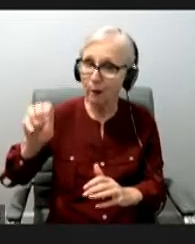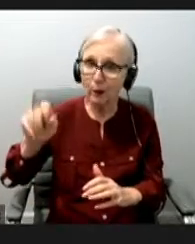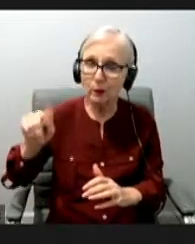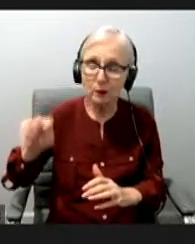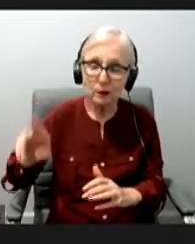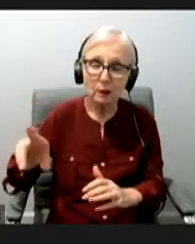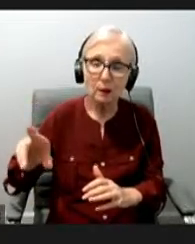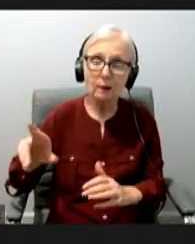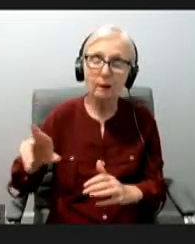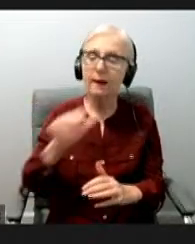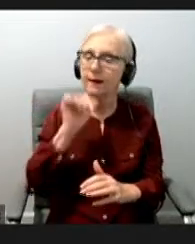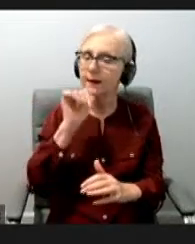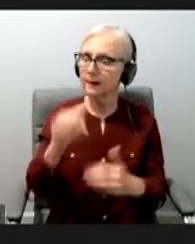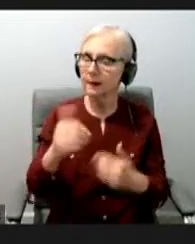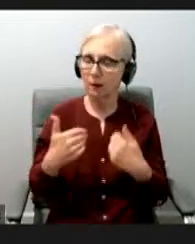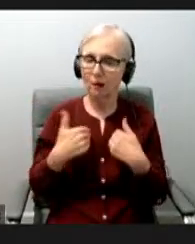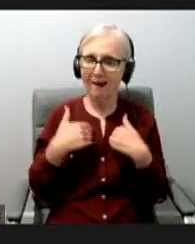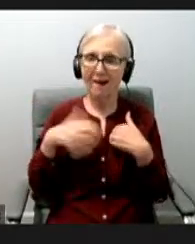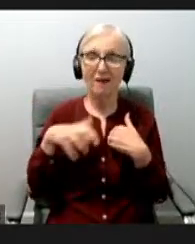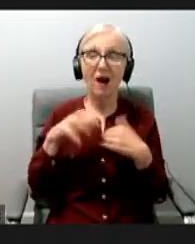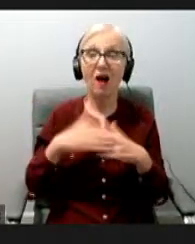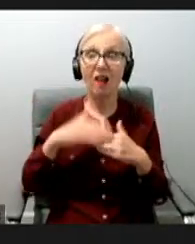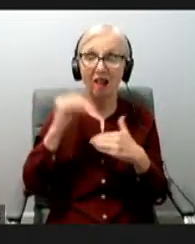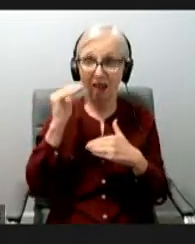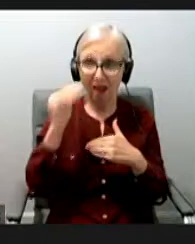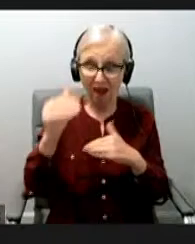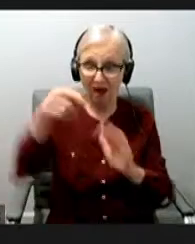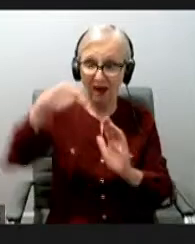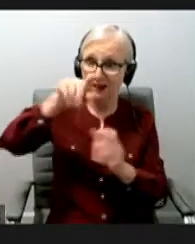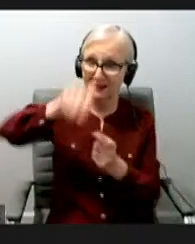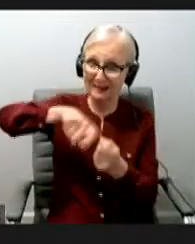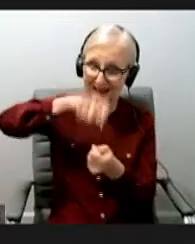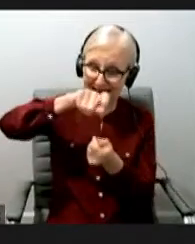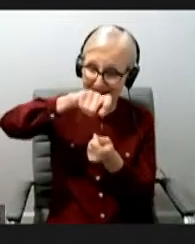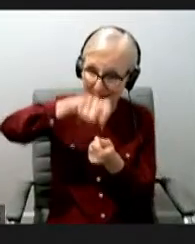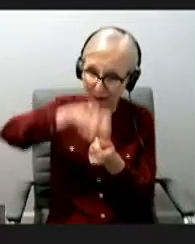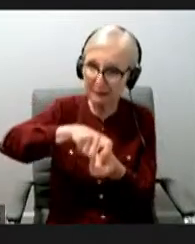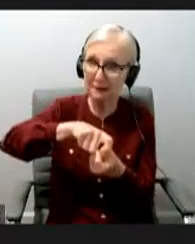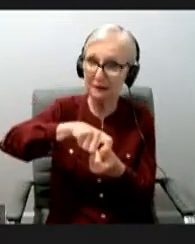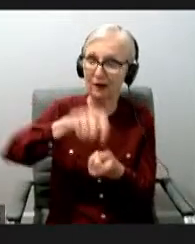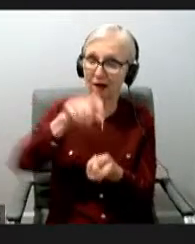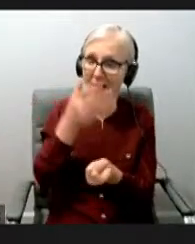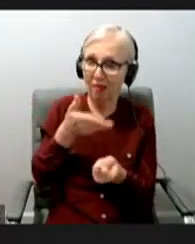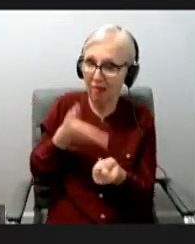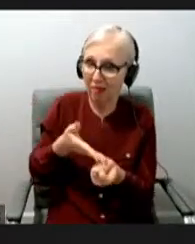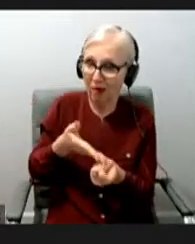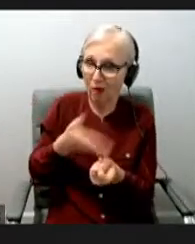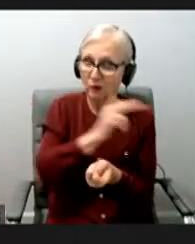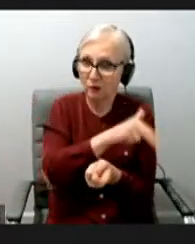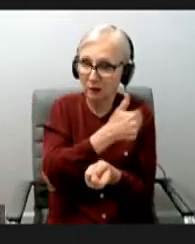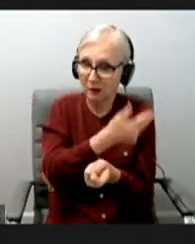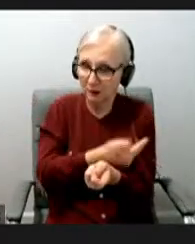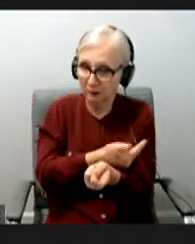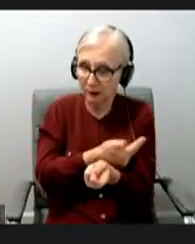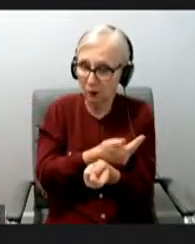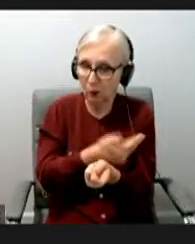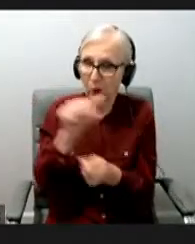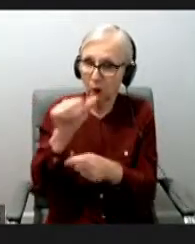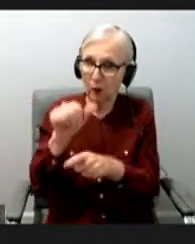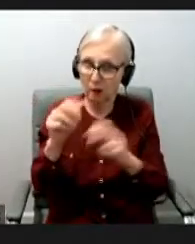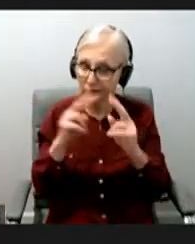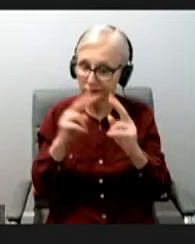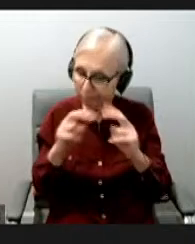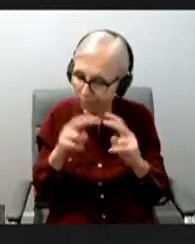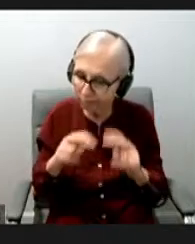So I don't have a ton of detail on those hospitalized cases. We are actually doing some work looking